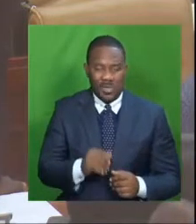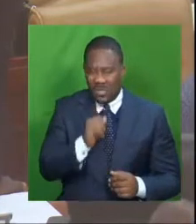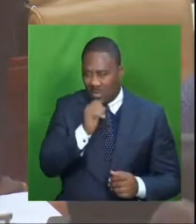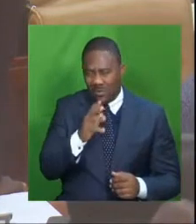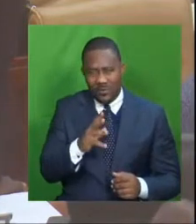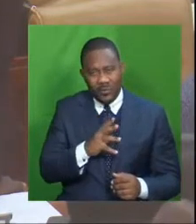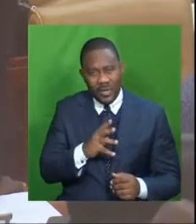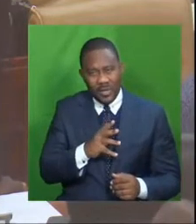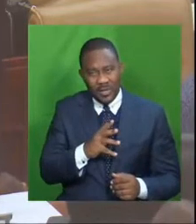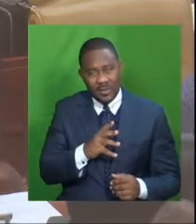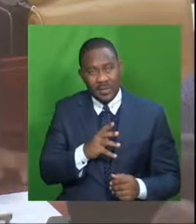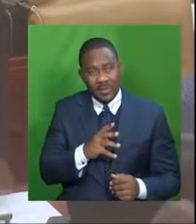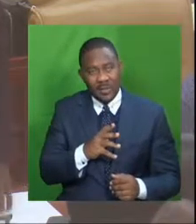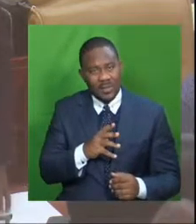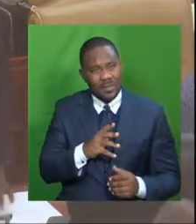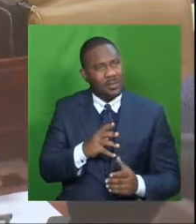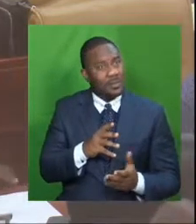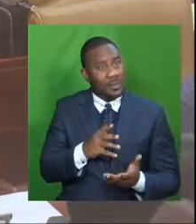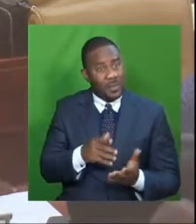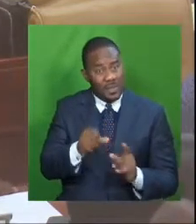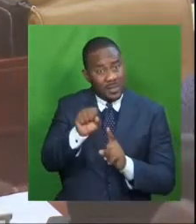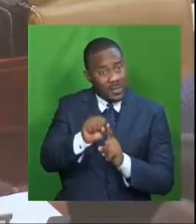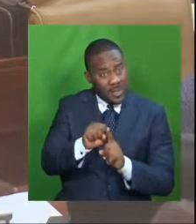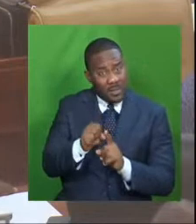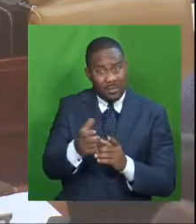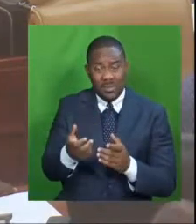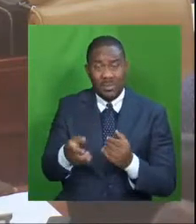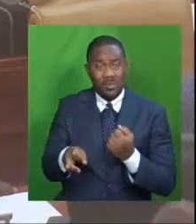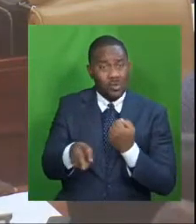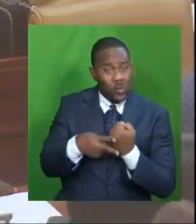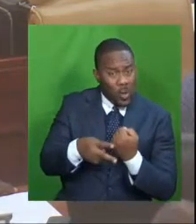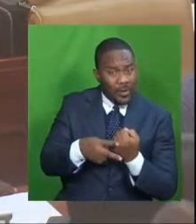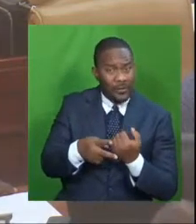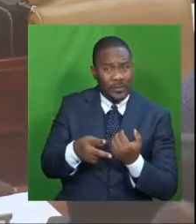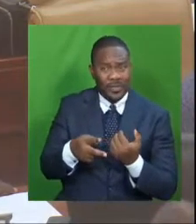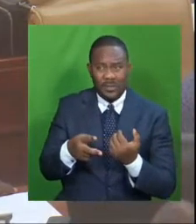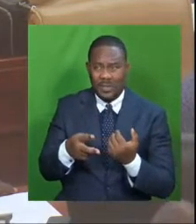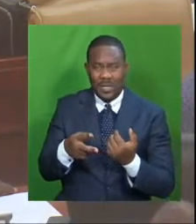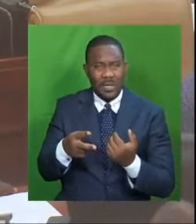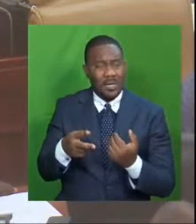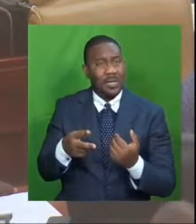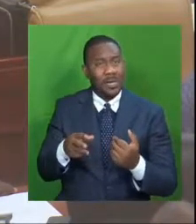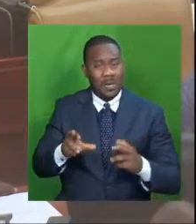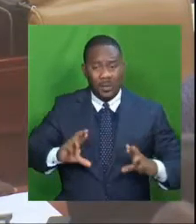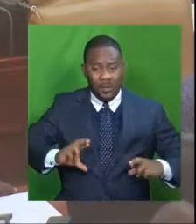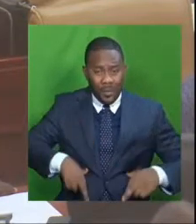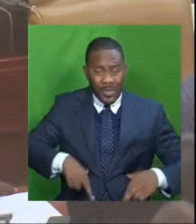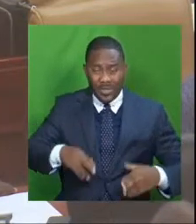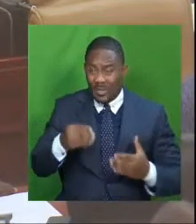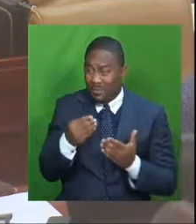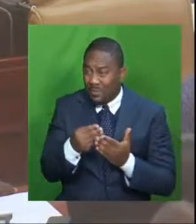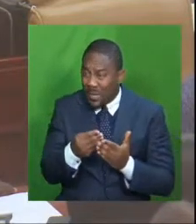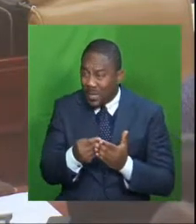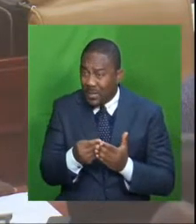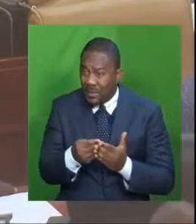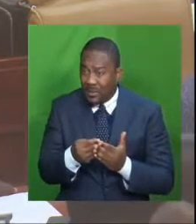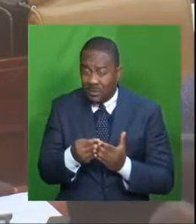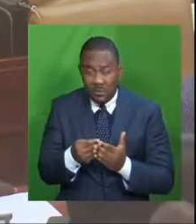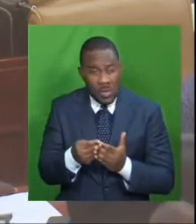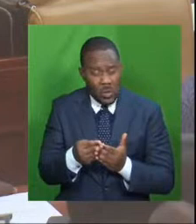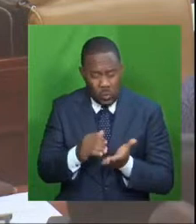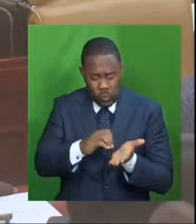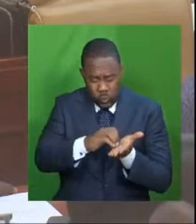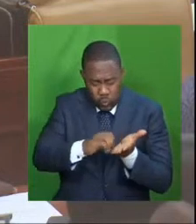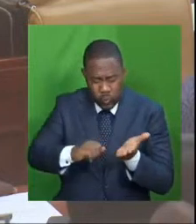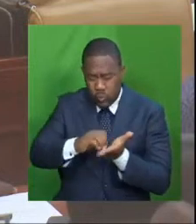a tax on capital, a tax on savings, in fact, a tax on pensions, Mr. Speaker, and most importantly, we've been told that